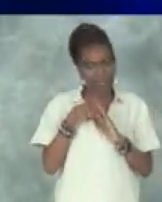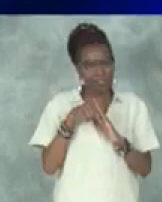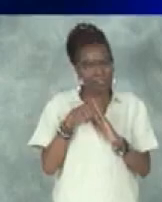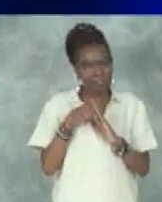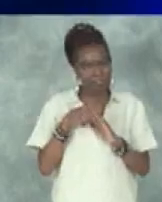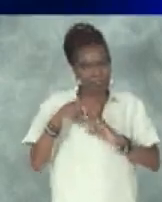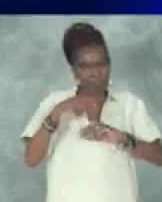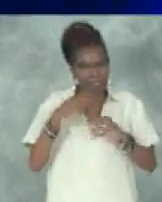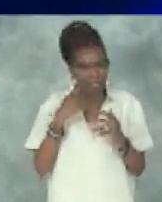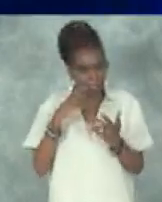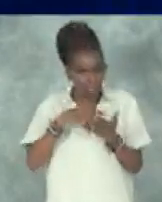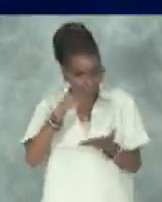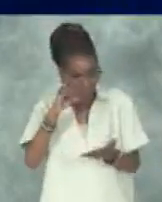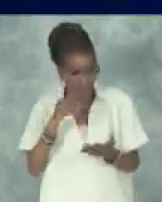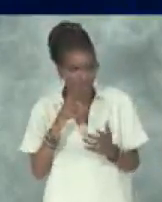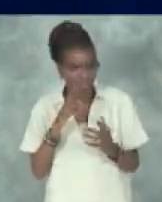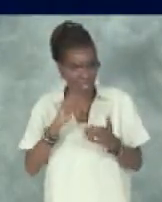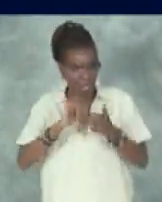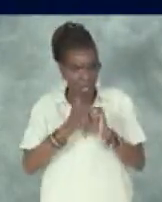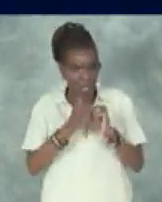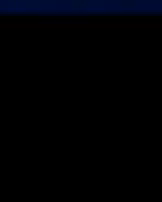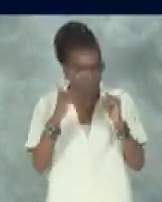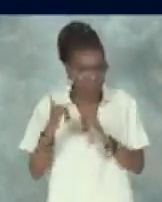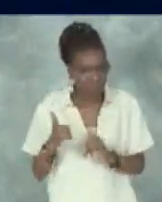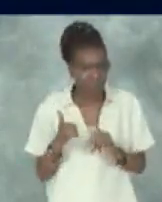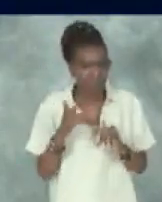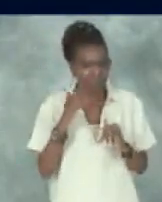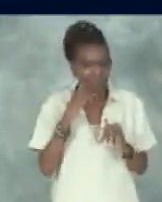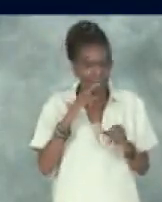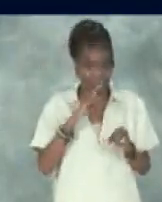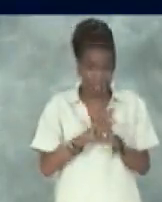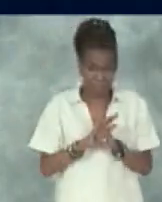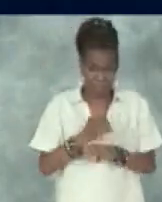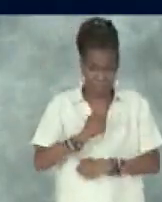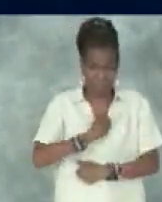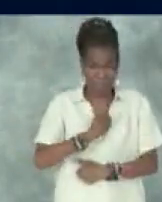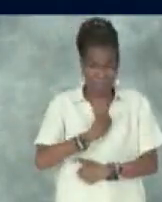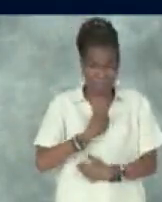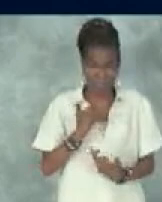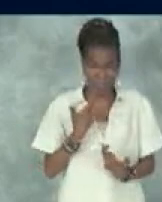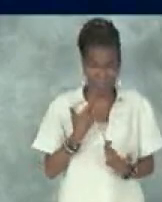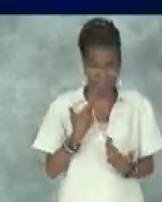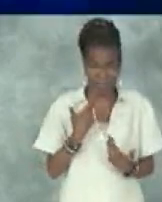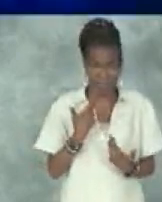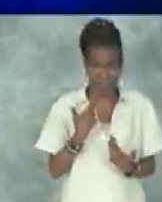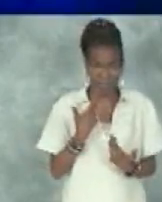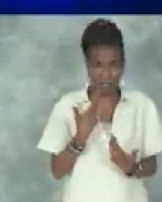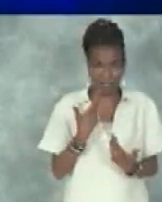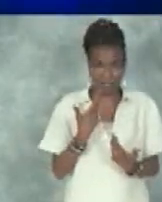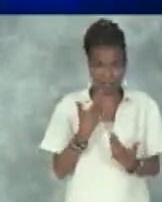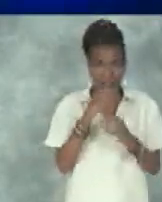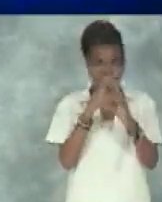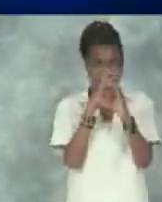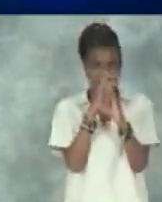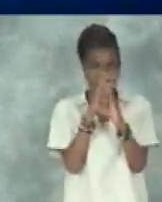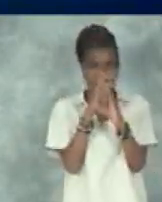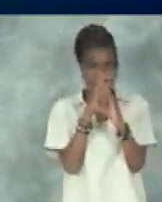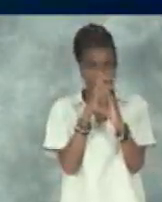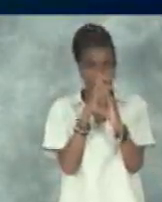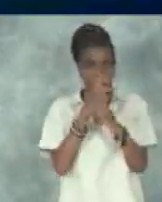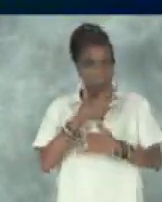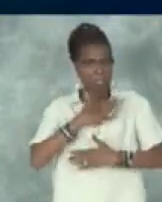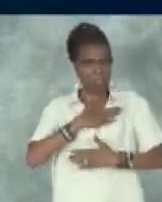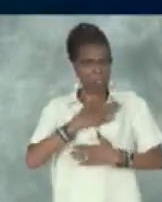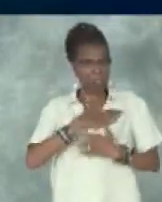the instrument, and in fact, I've made a commitment to myself and to the art that the trumpet's going to be my instrument for